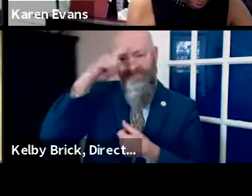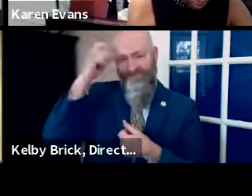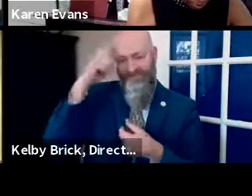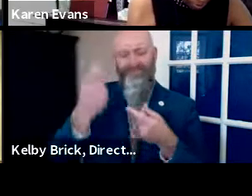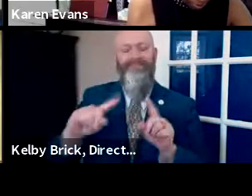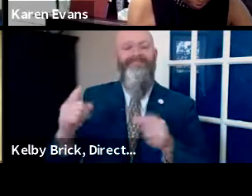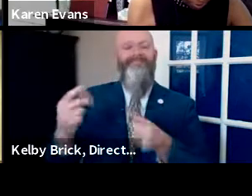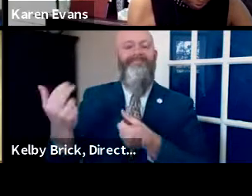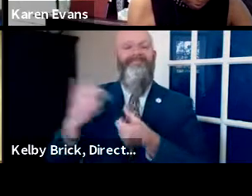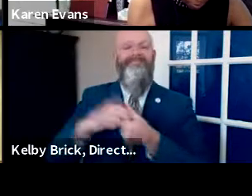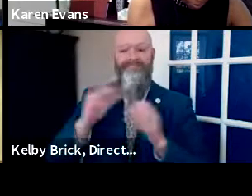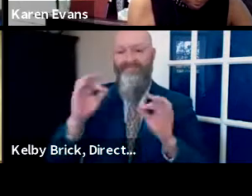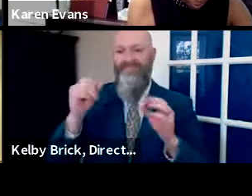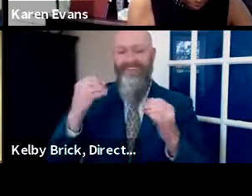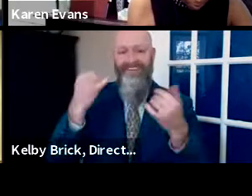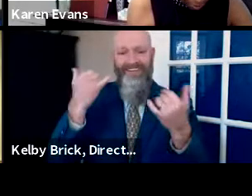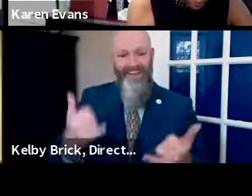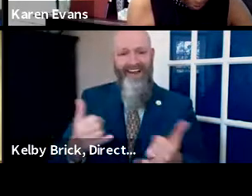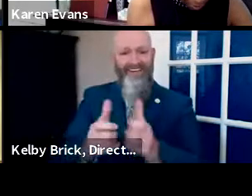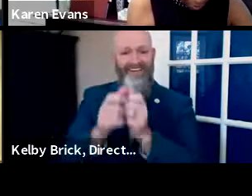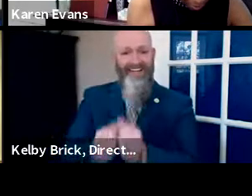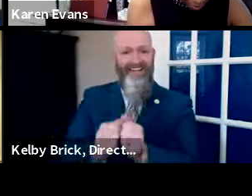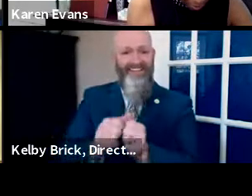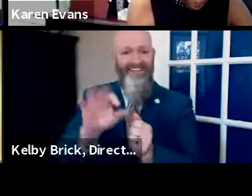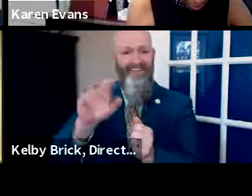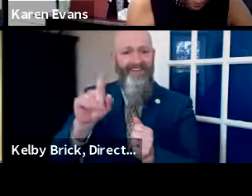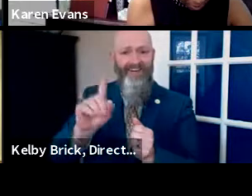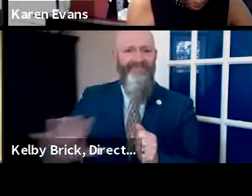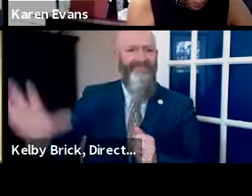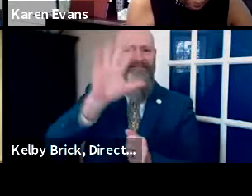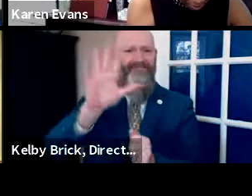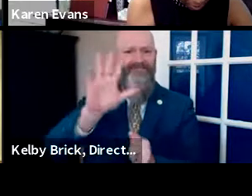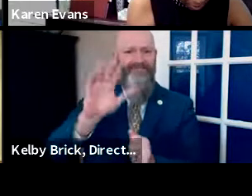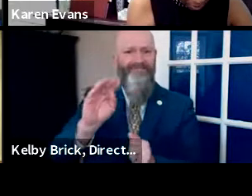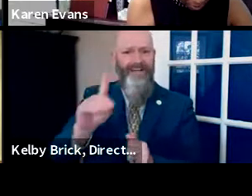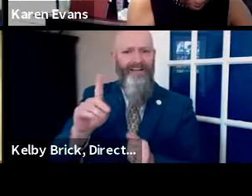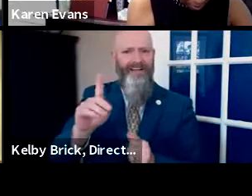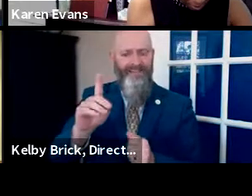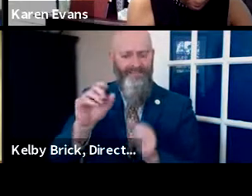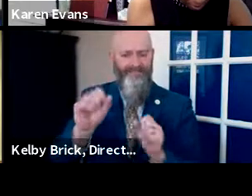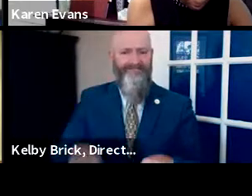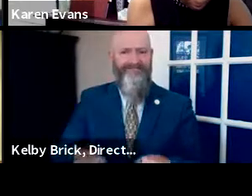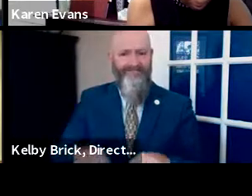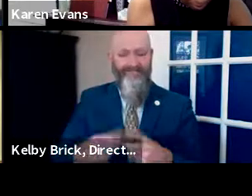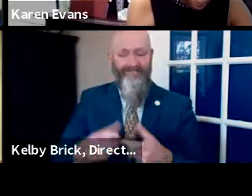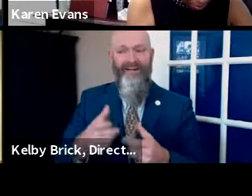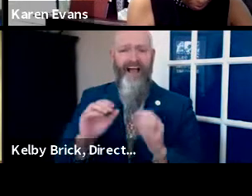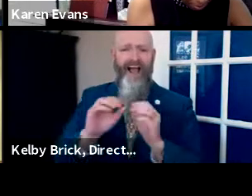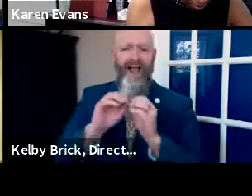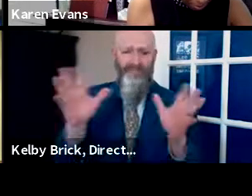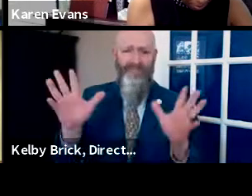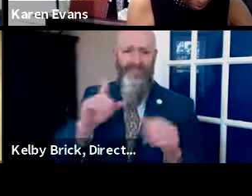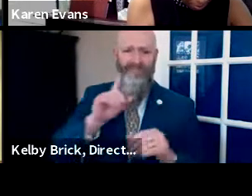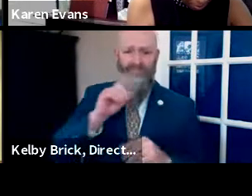And I'm proud to announce that last summer, text to 911 was released